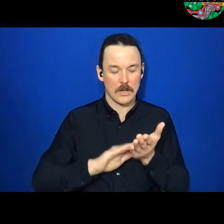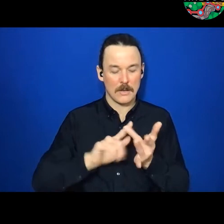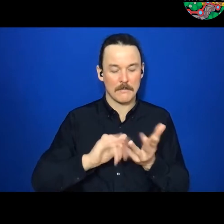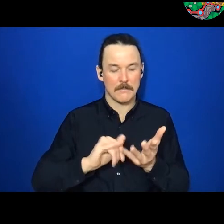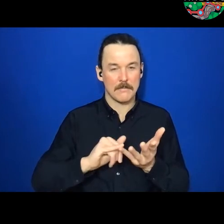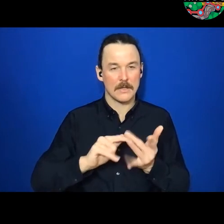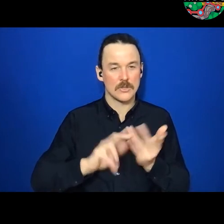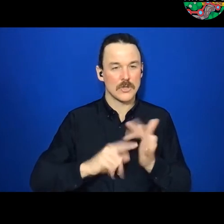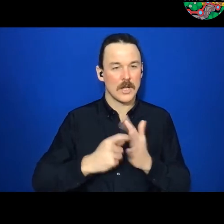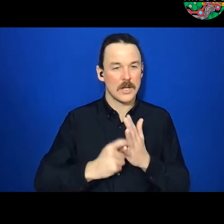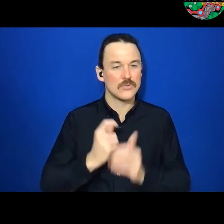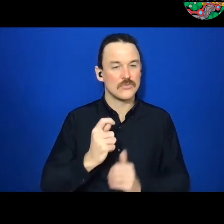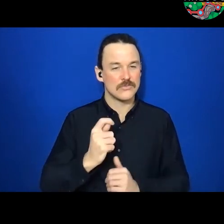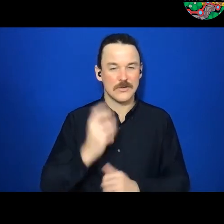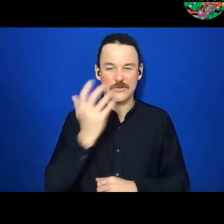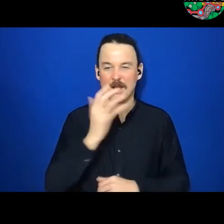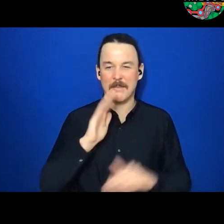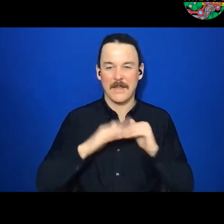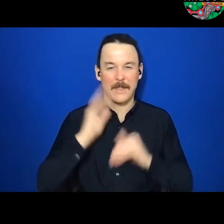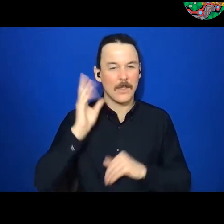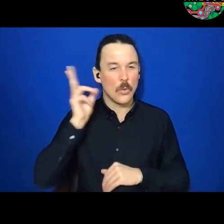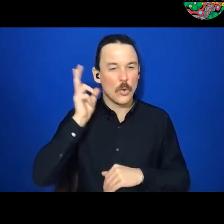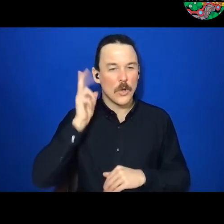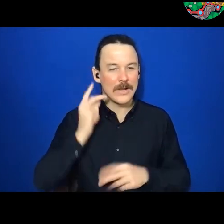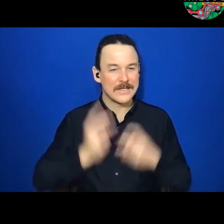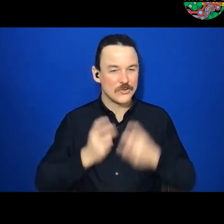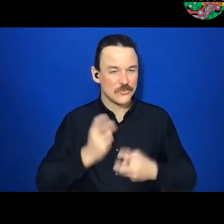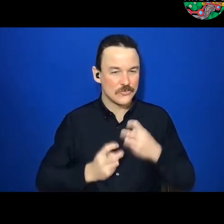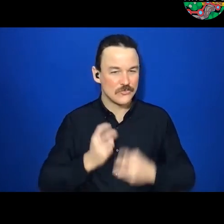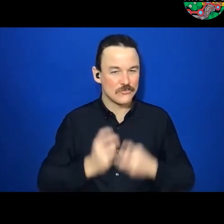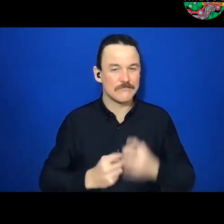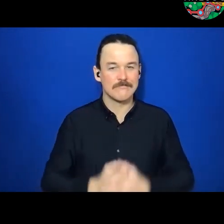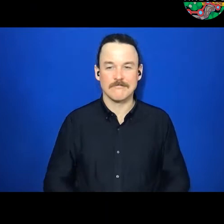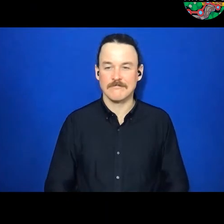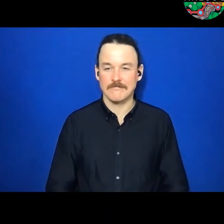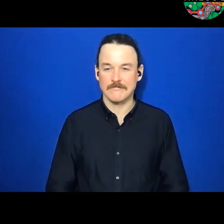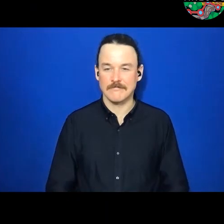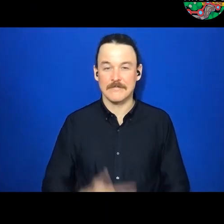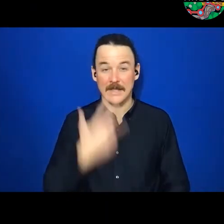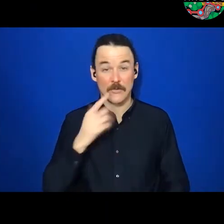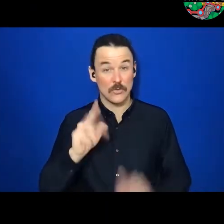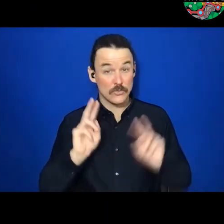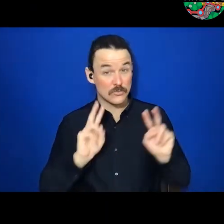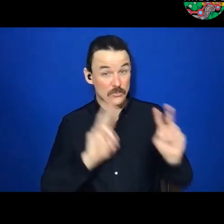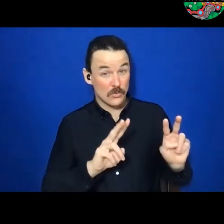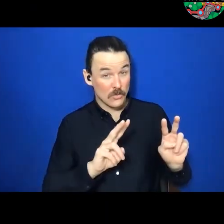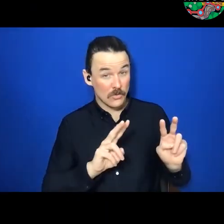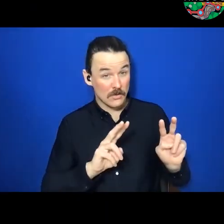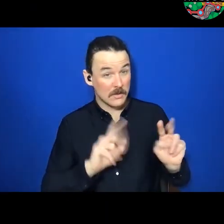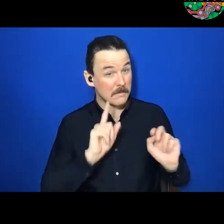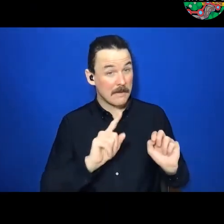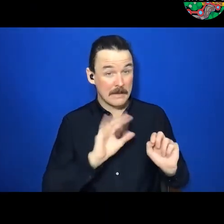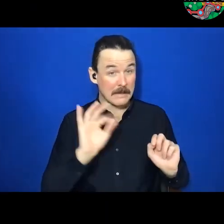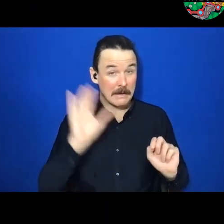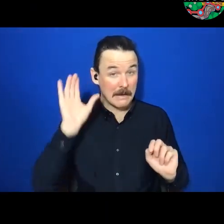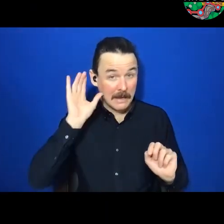shortly. Apologies for the audio issues there if you saw that one but didn't hear Wally. We'll try